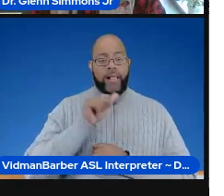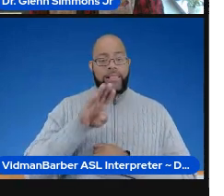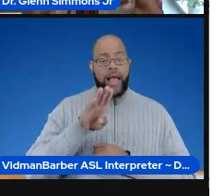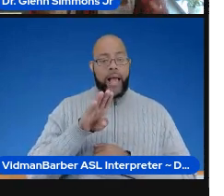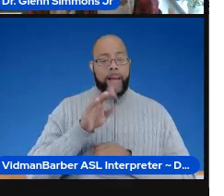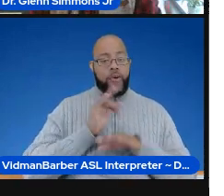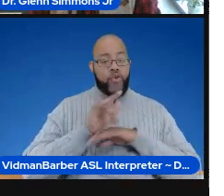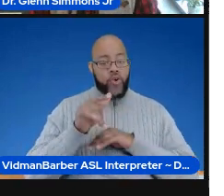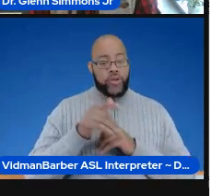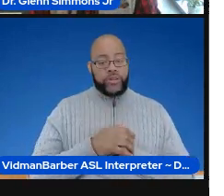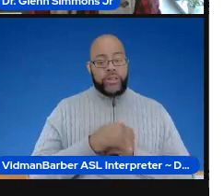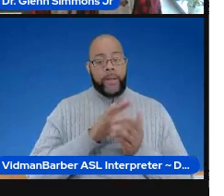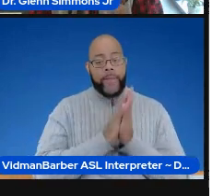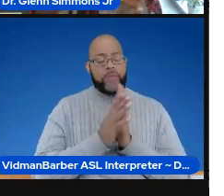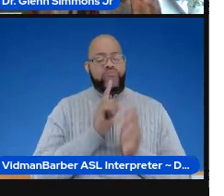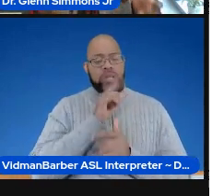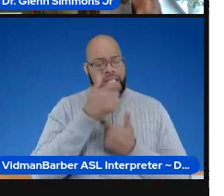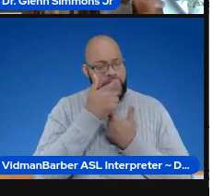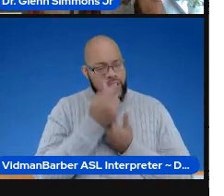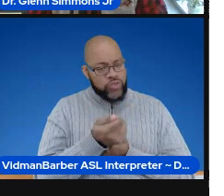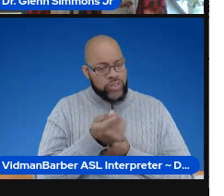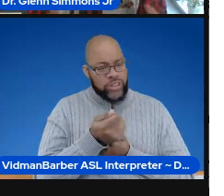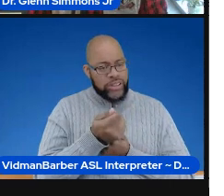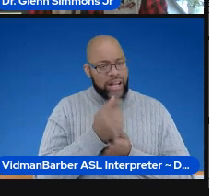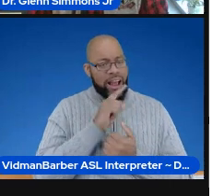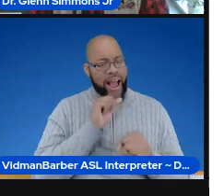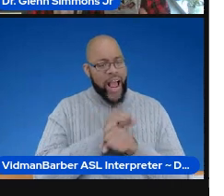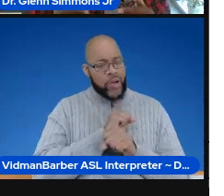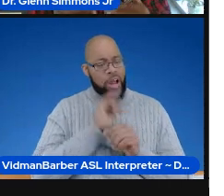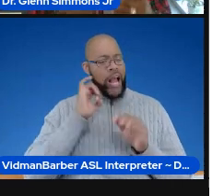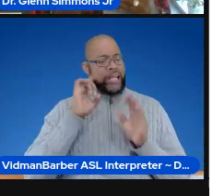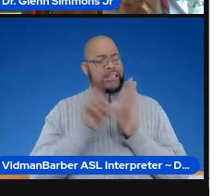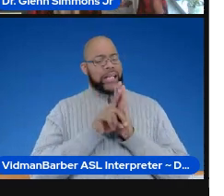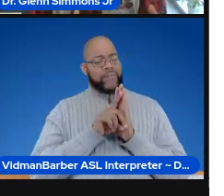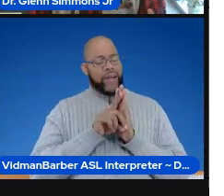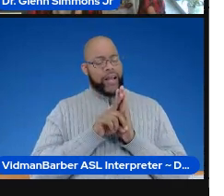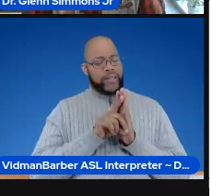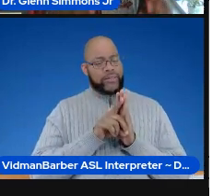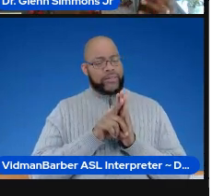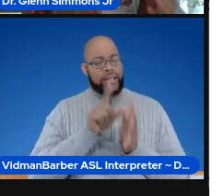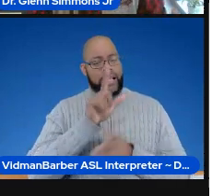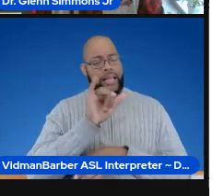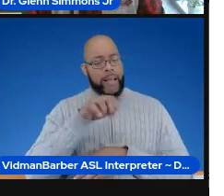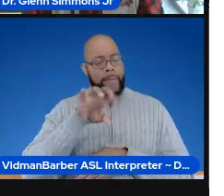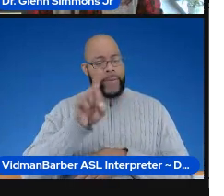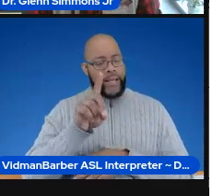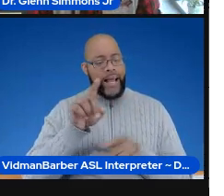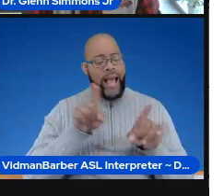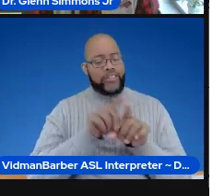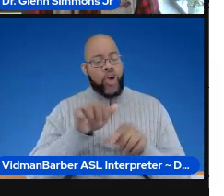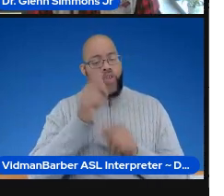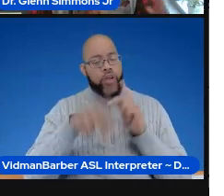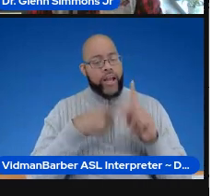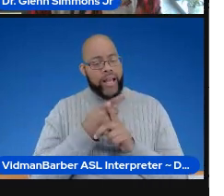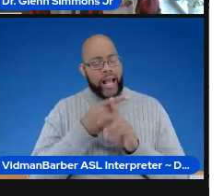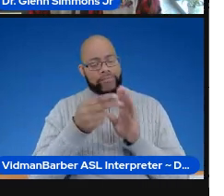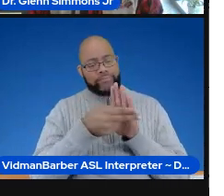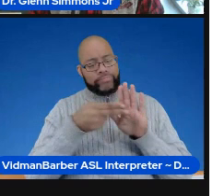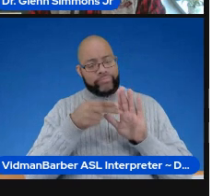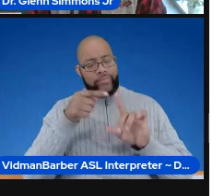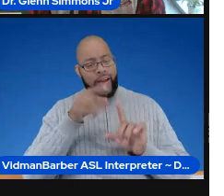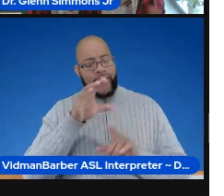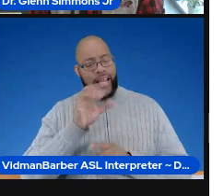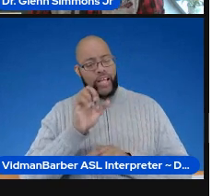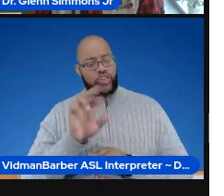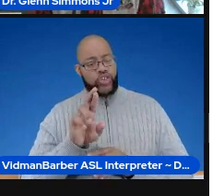early on became really interested in actually identifying lipids as another type of hallmark of